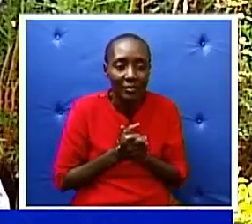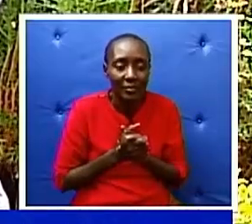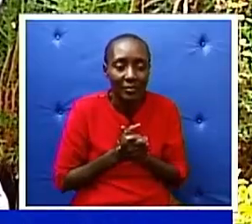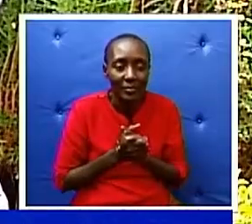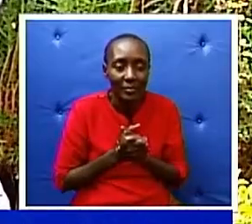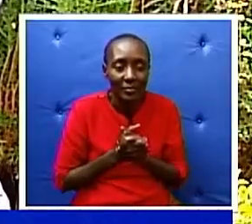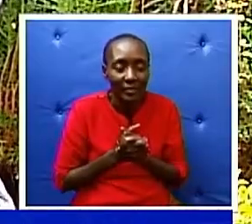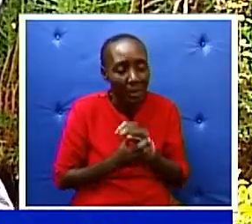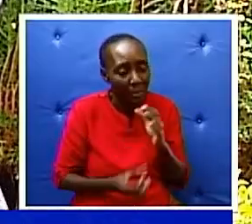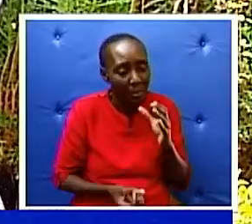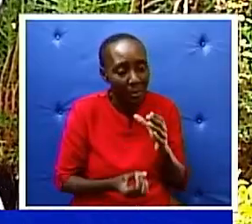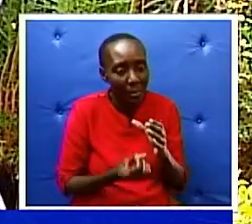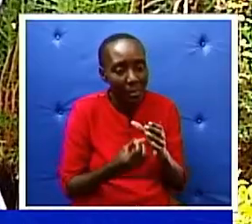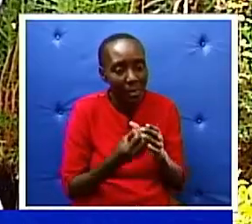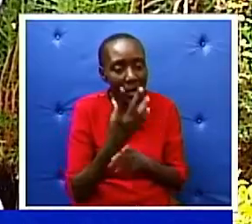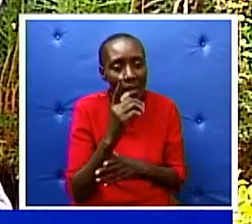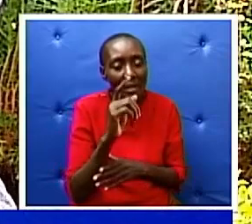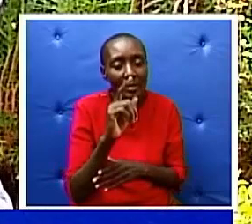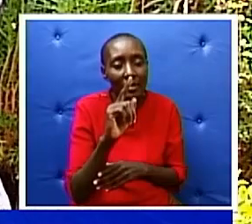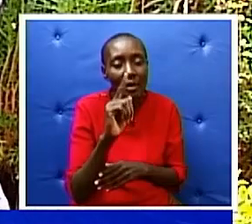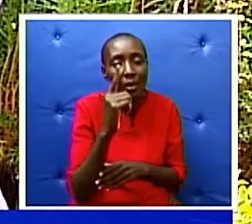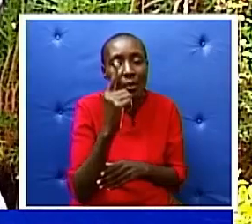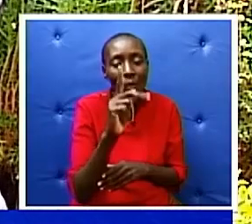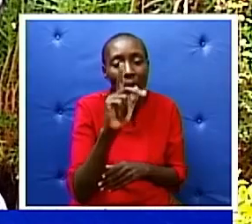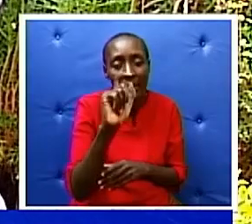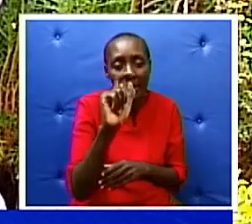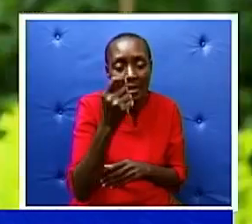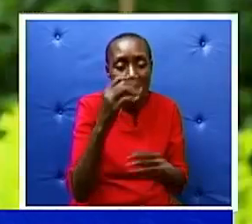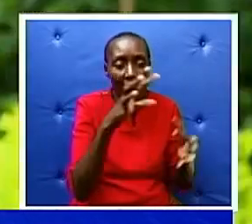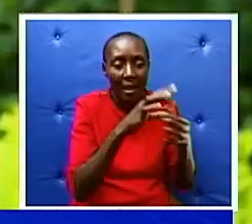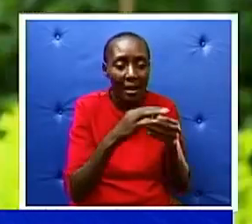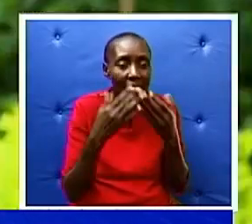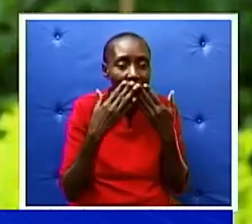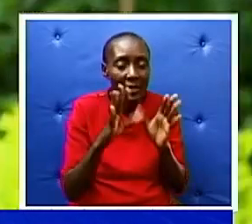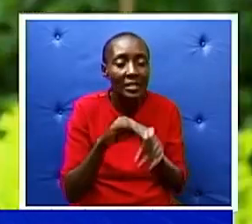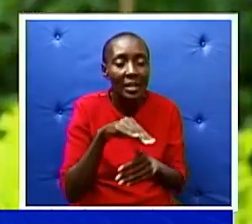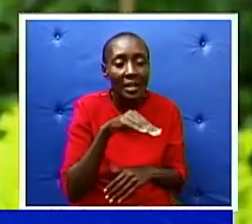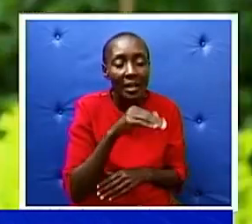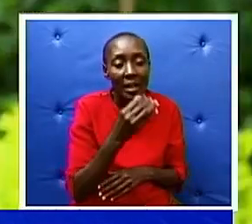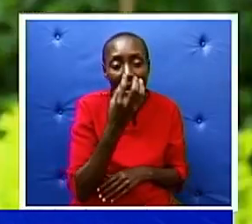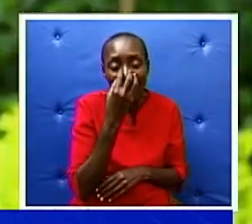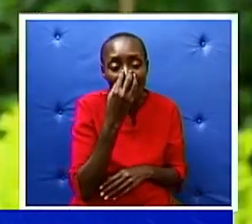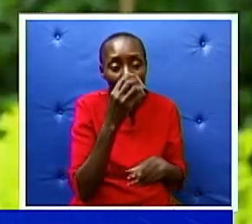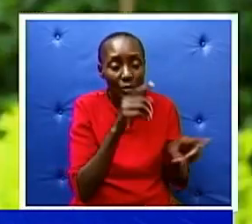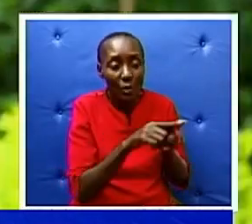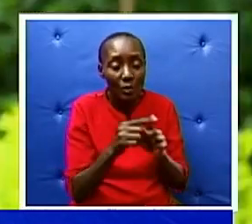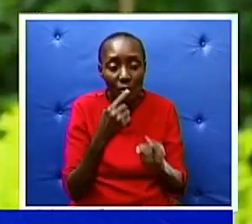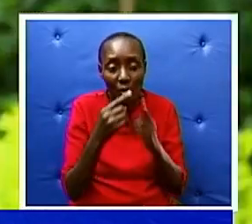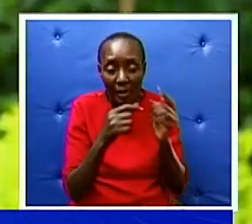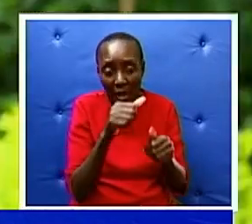they had launched a One Kenya Alliance. Ruto was already talking about he can work with him.